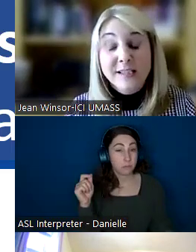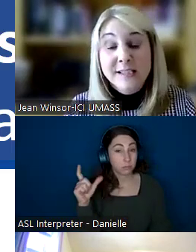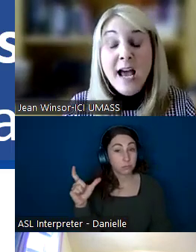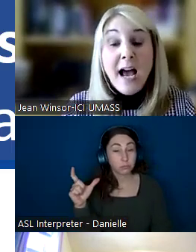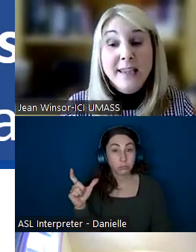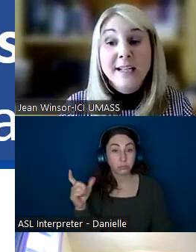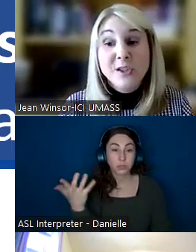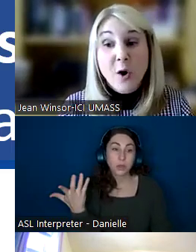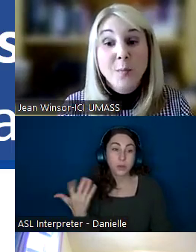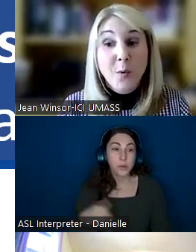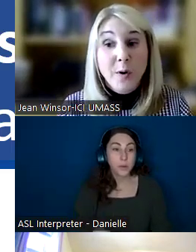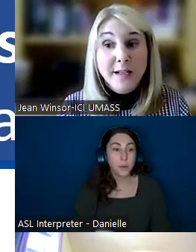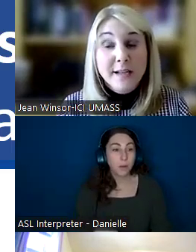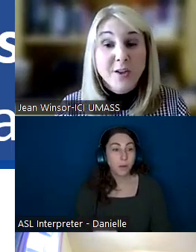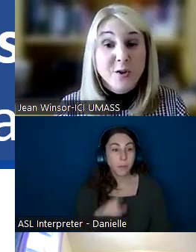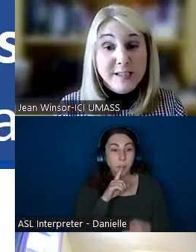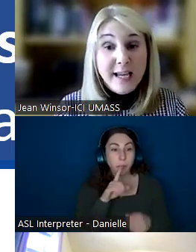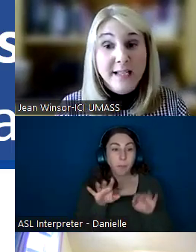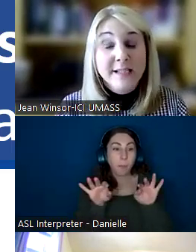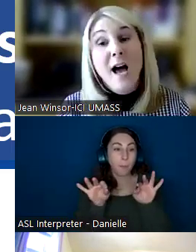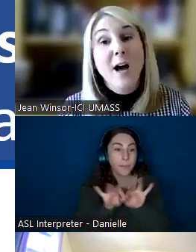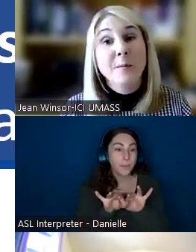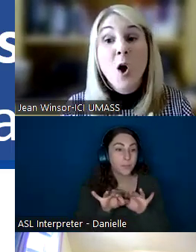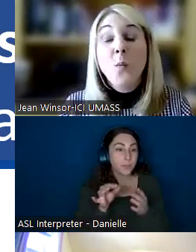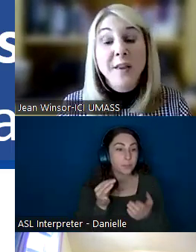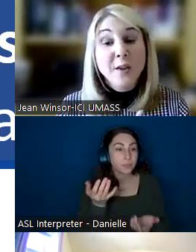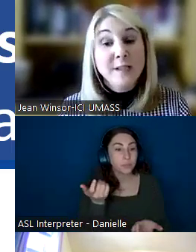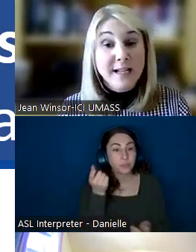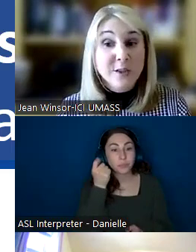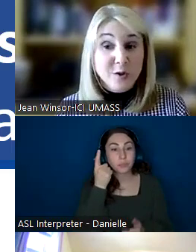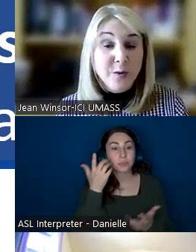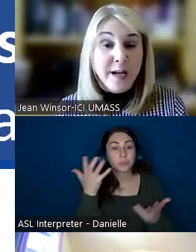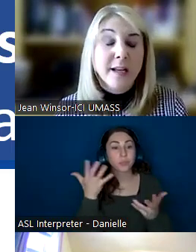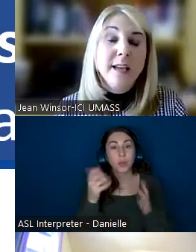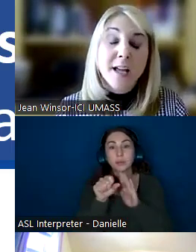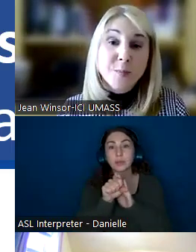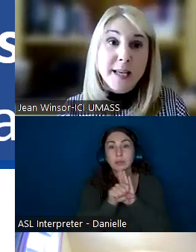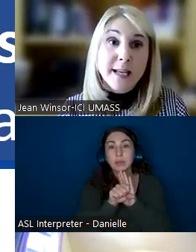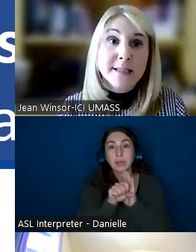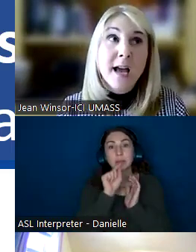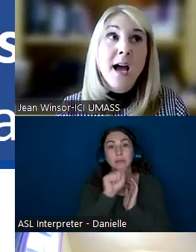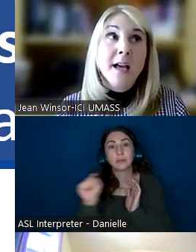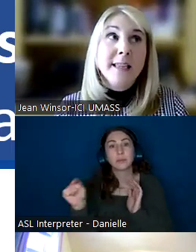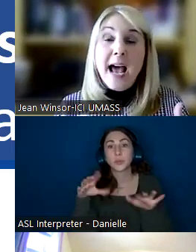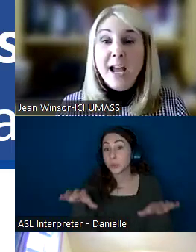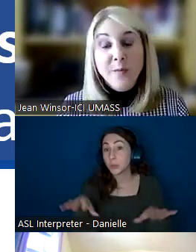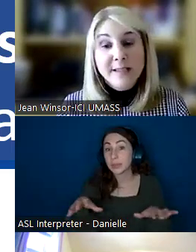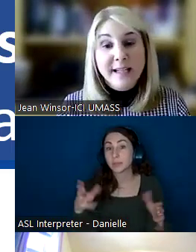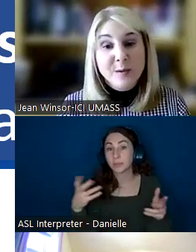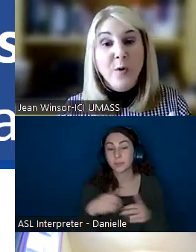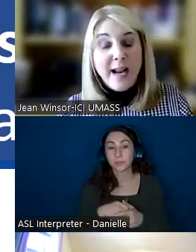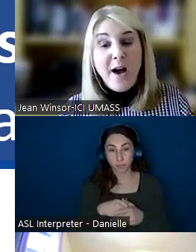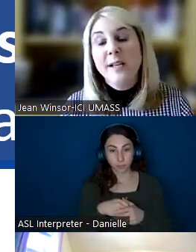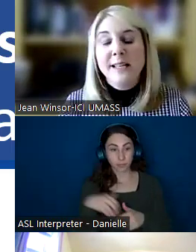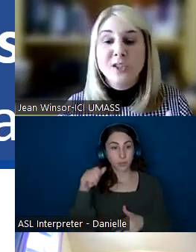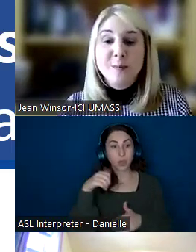I think it's so important to understand what those states are doing. The other piece that I always like